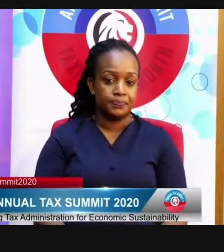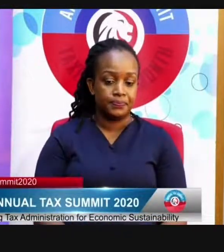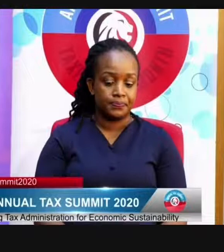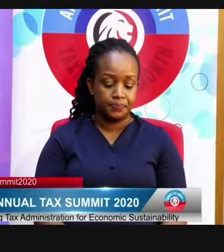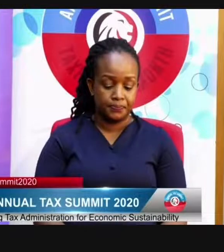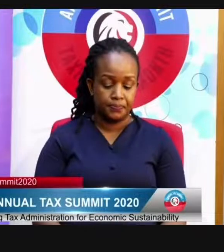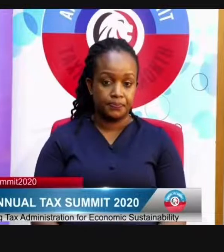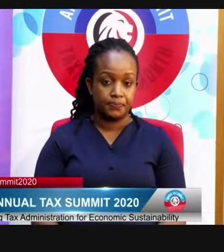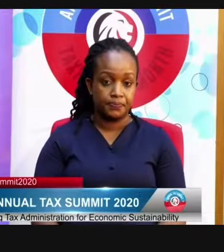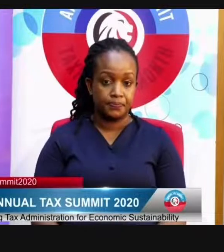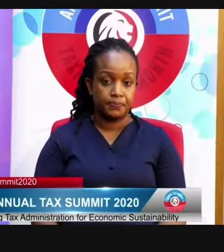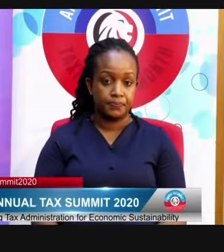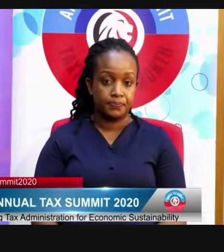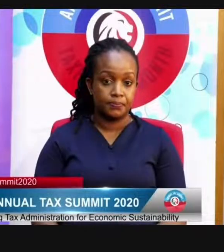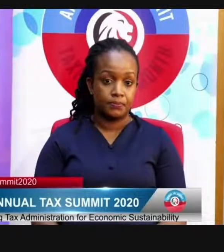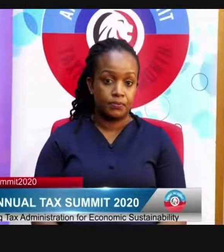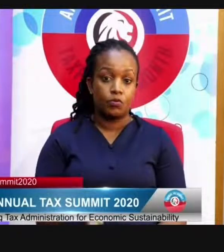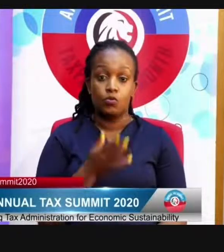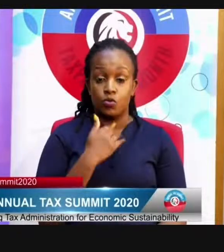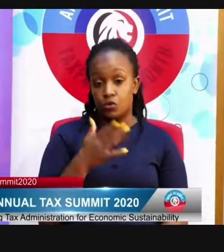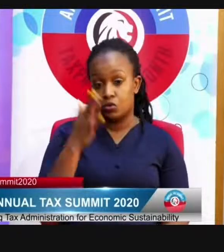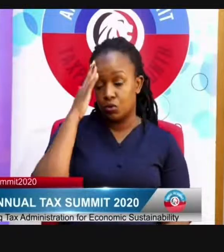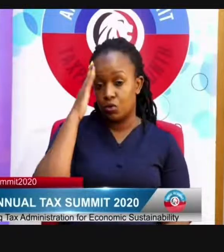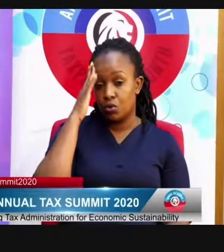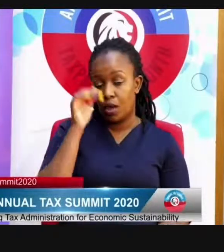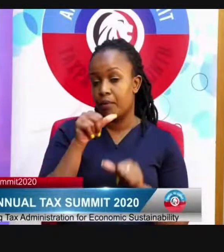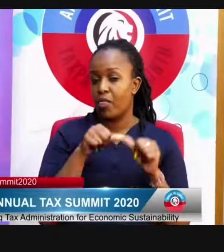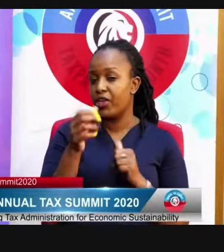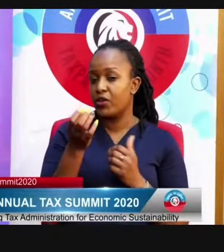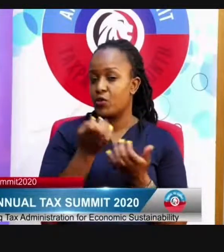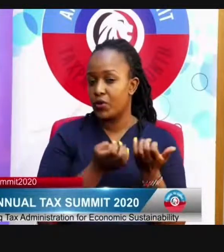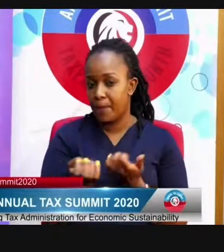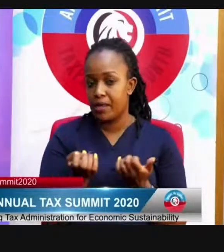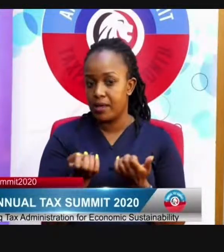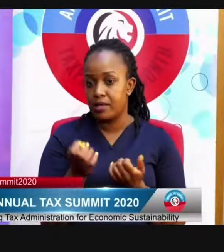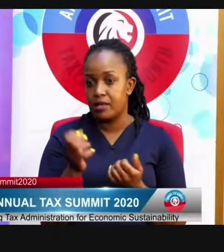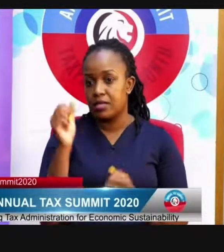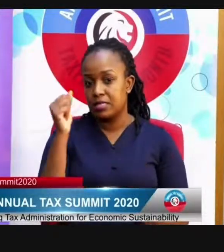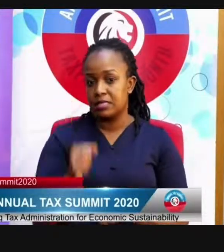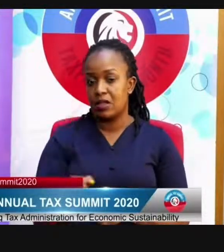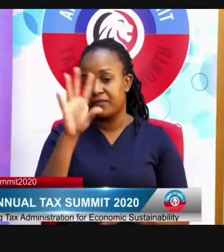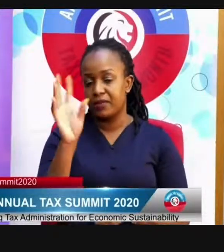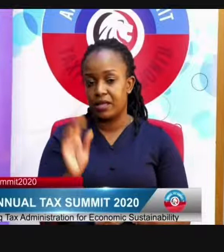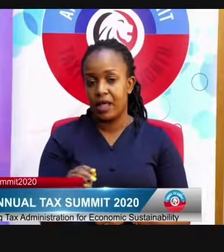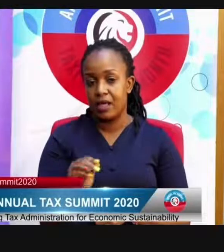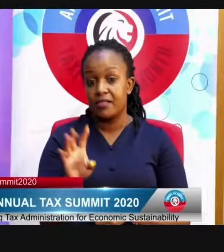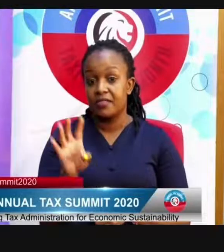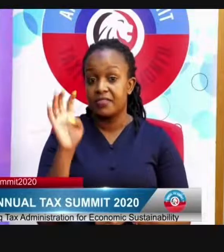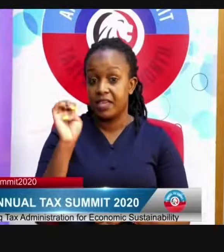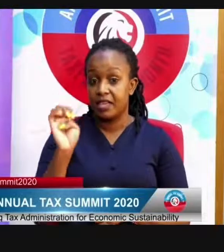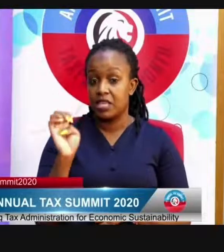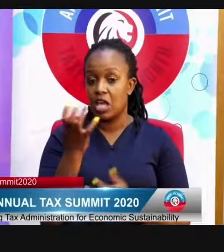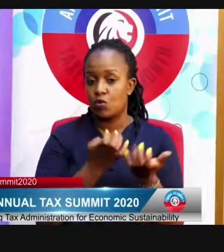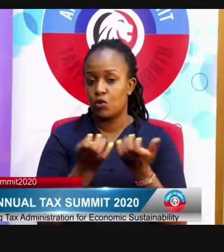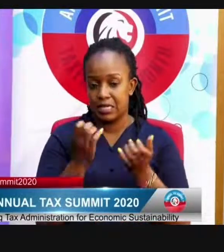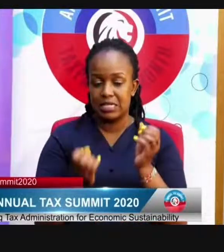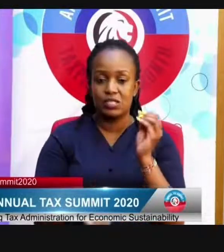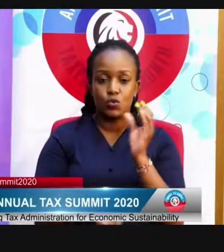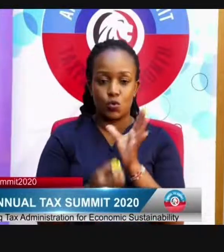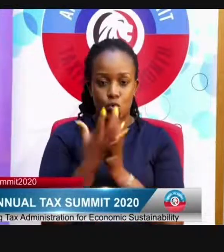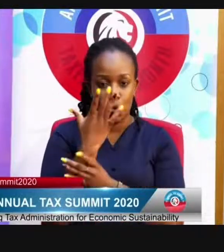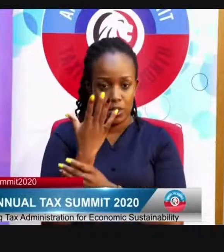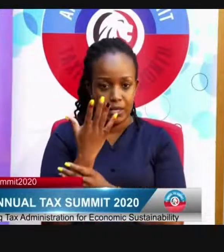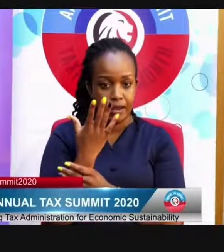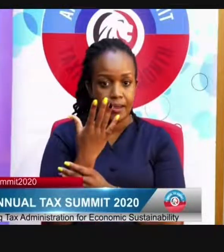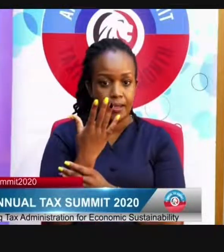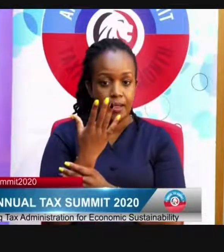the informal economy. In South Africa, the informal economy is growing. It's largely a cash-based economy. And we're looking